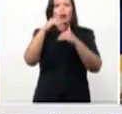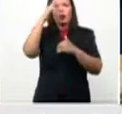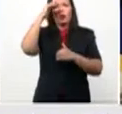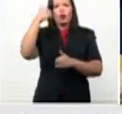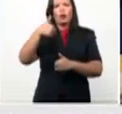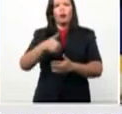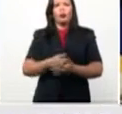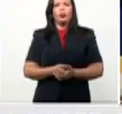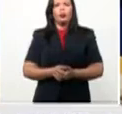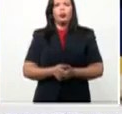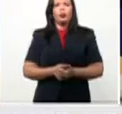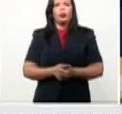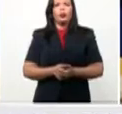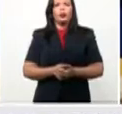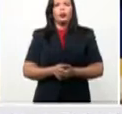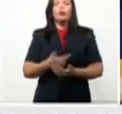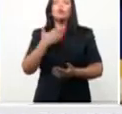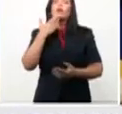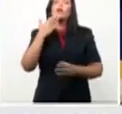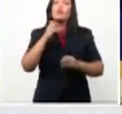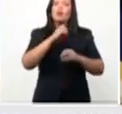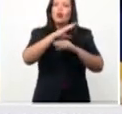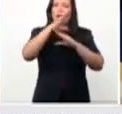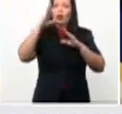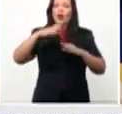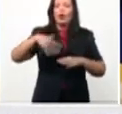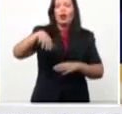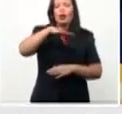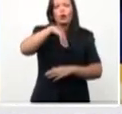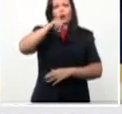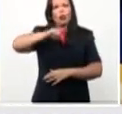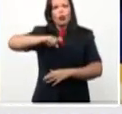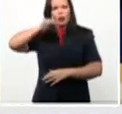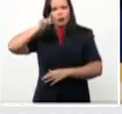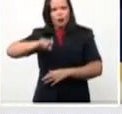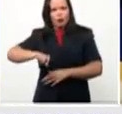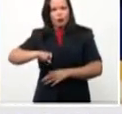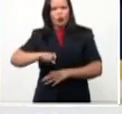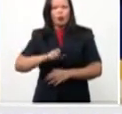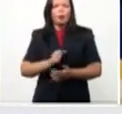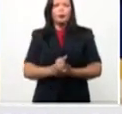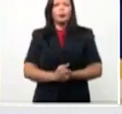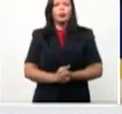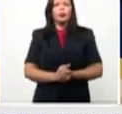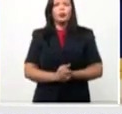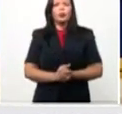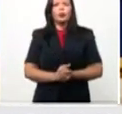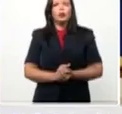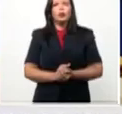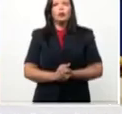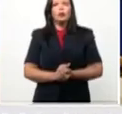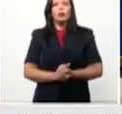Good morning to you, good morning to Raul, and to all our audience who tune in every morning.